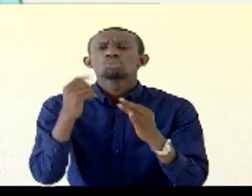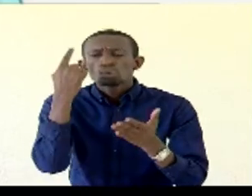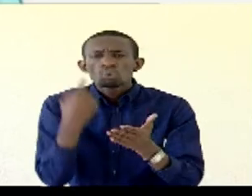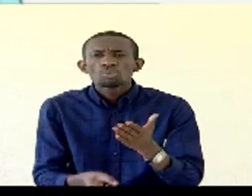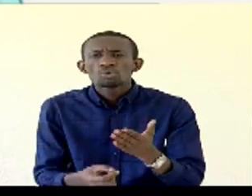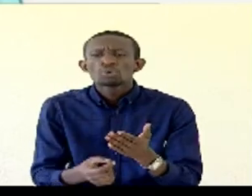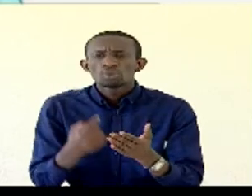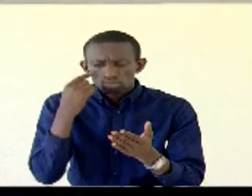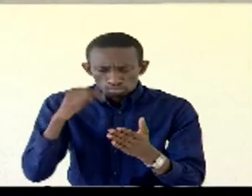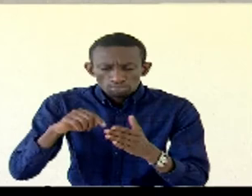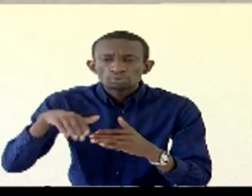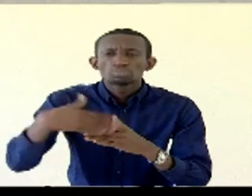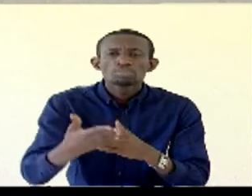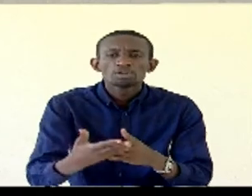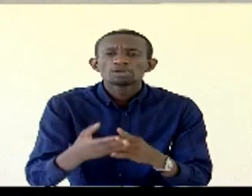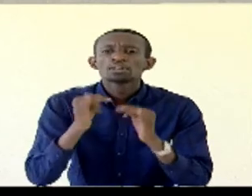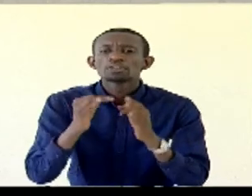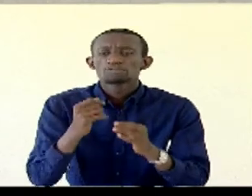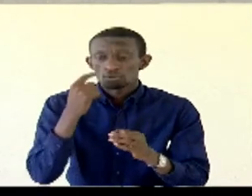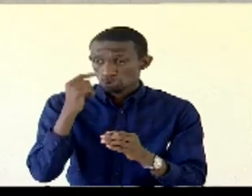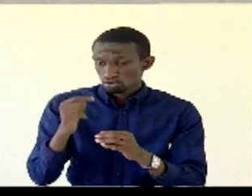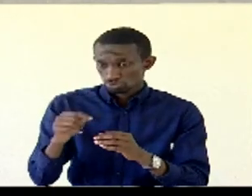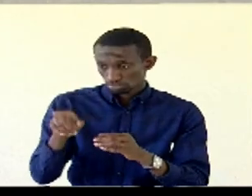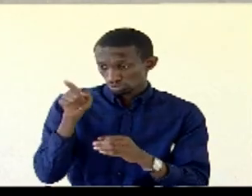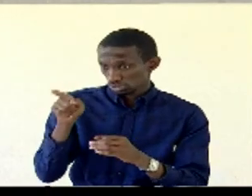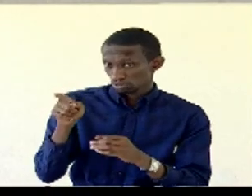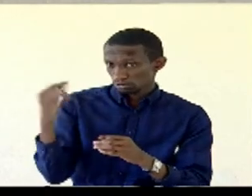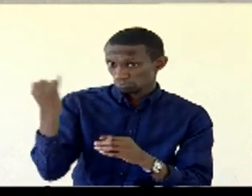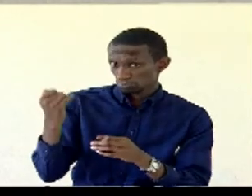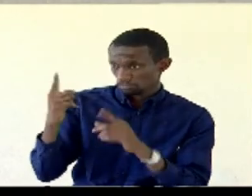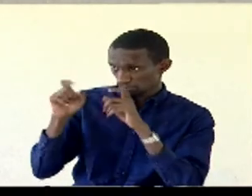that is how prophase appears, what is the next phase that follows?